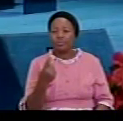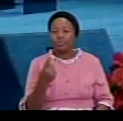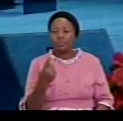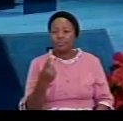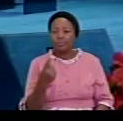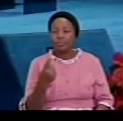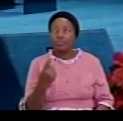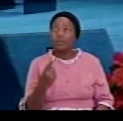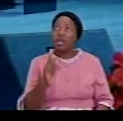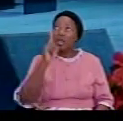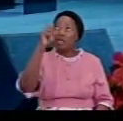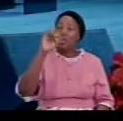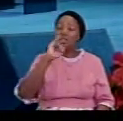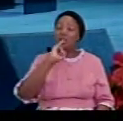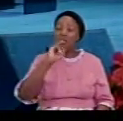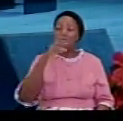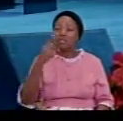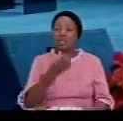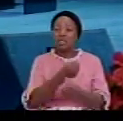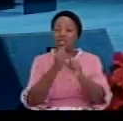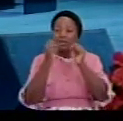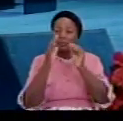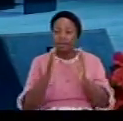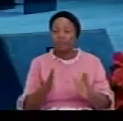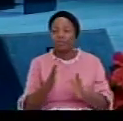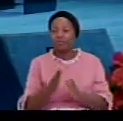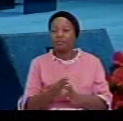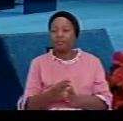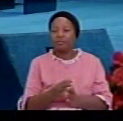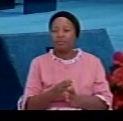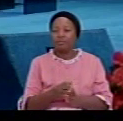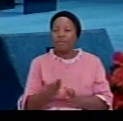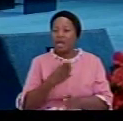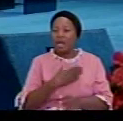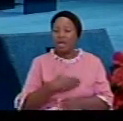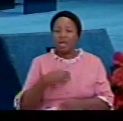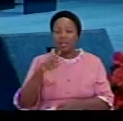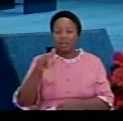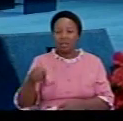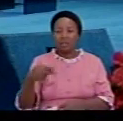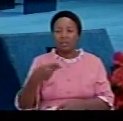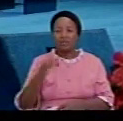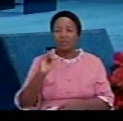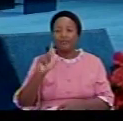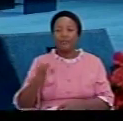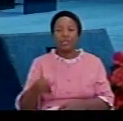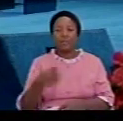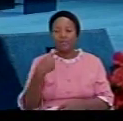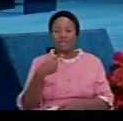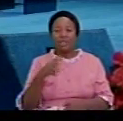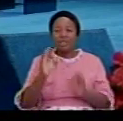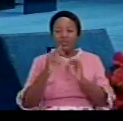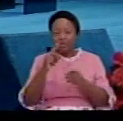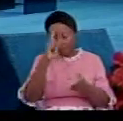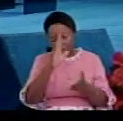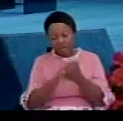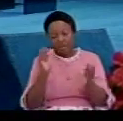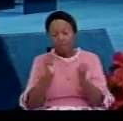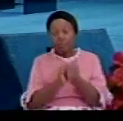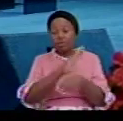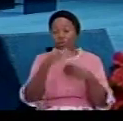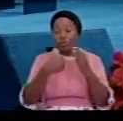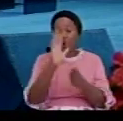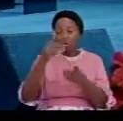He is the Savior. And Philip said, if thou believest with all thine